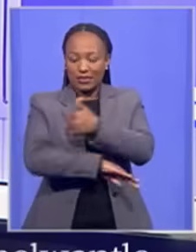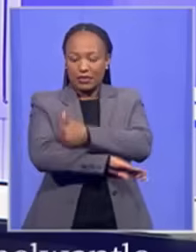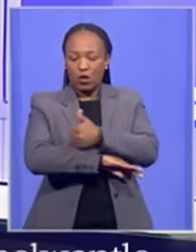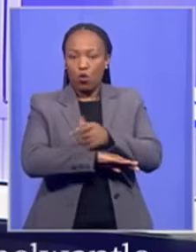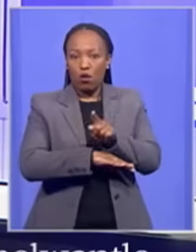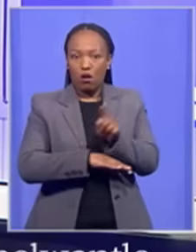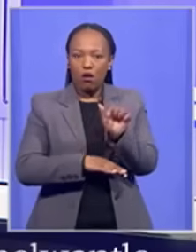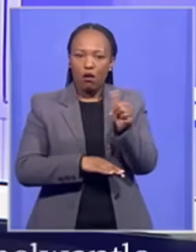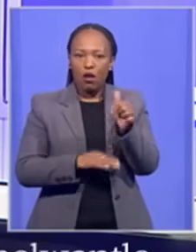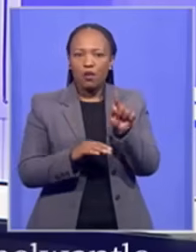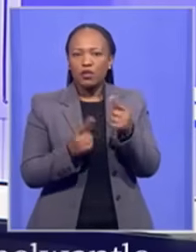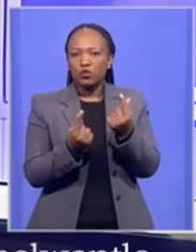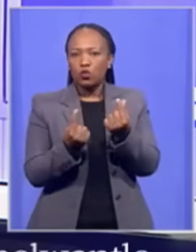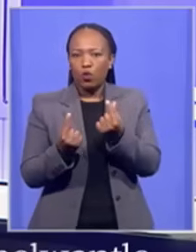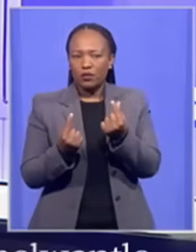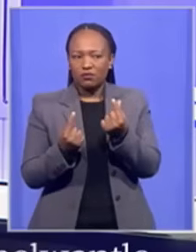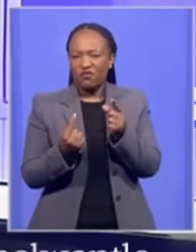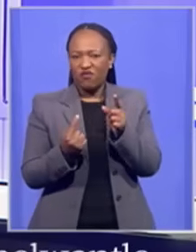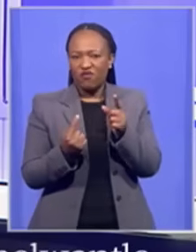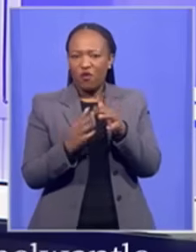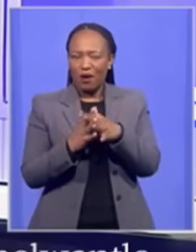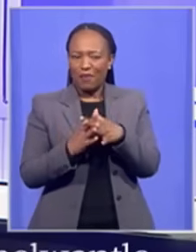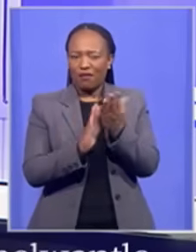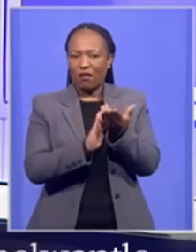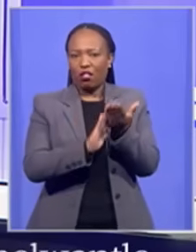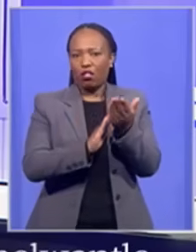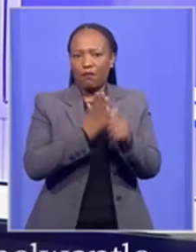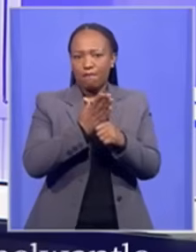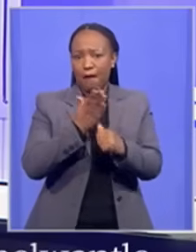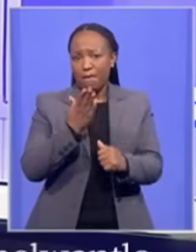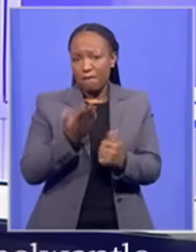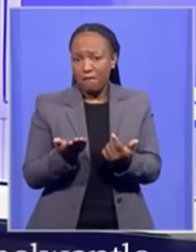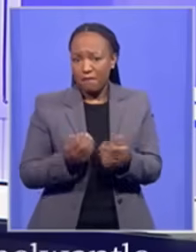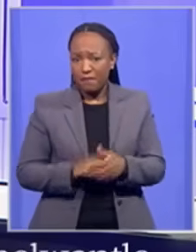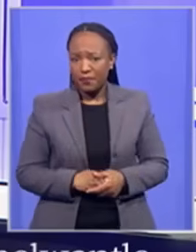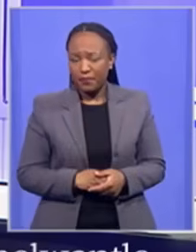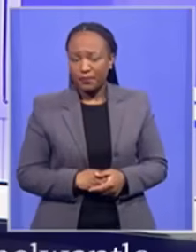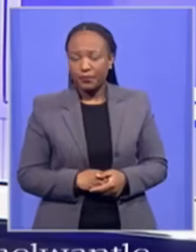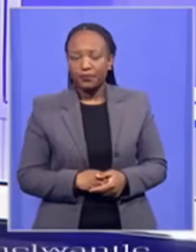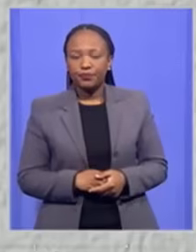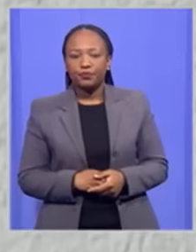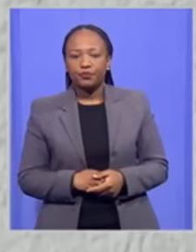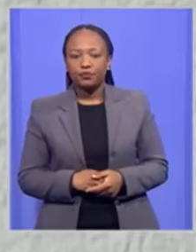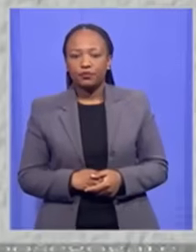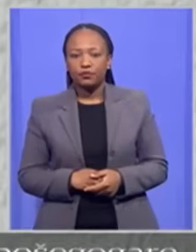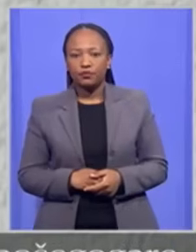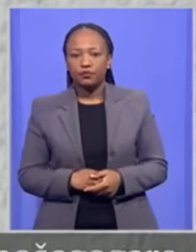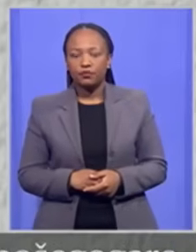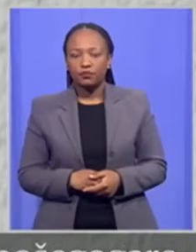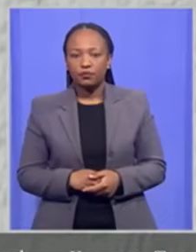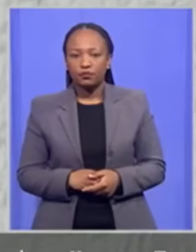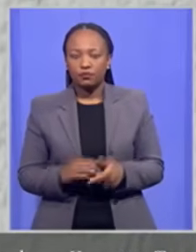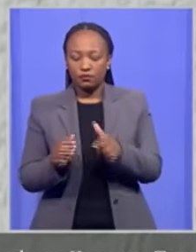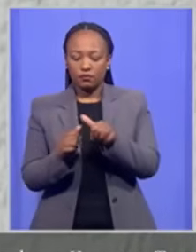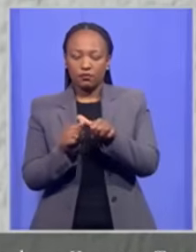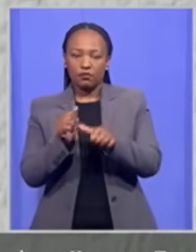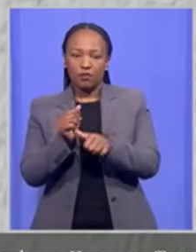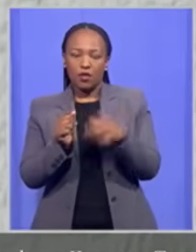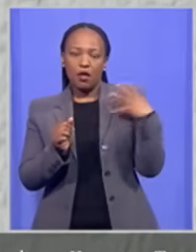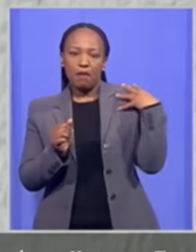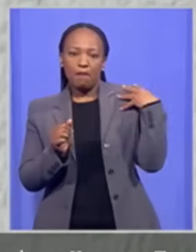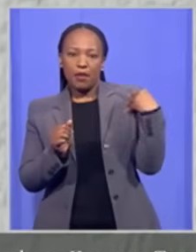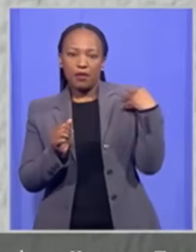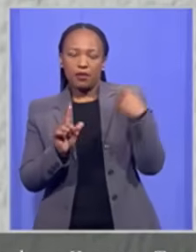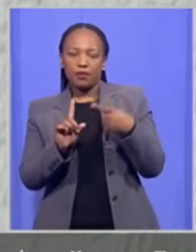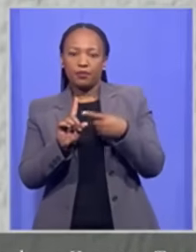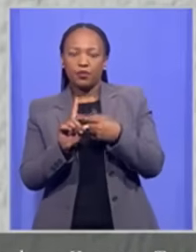bušetša morago go hlatloga ga ditifišo tše tša Amerika ya ge motlatšatona ma Rosemary Kapa re be